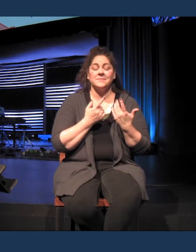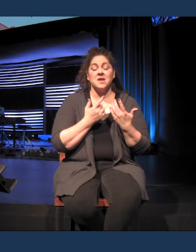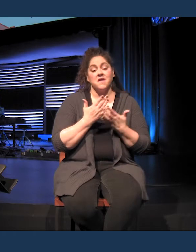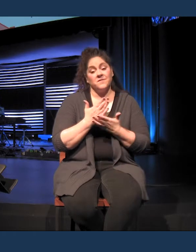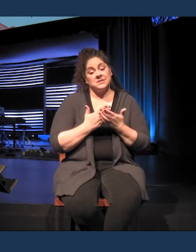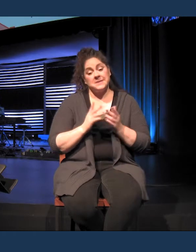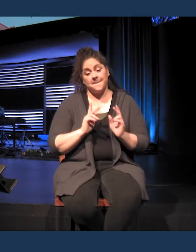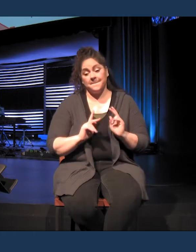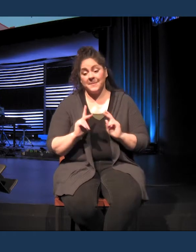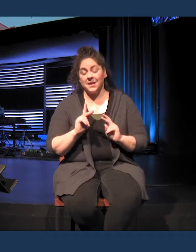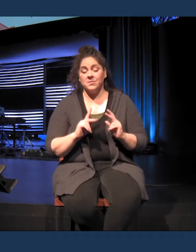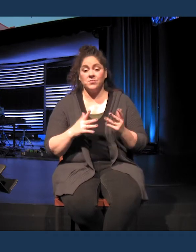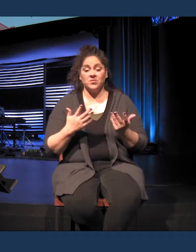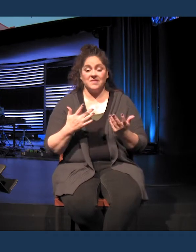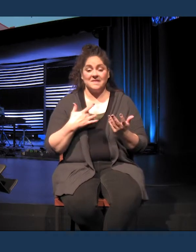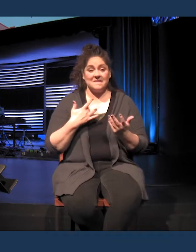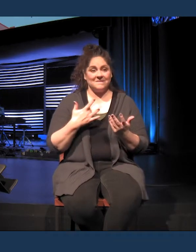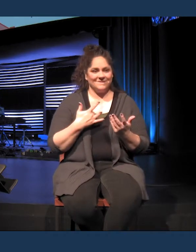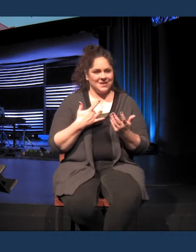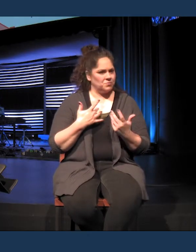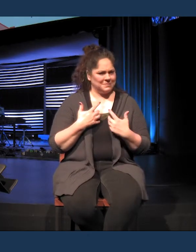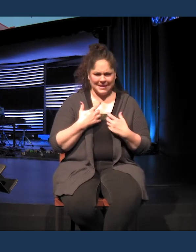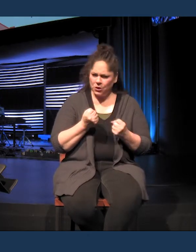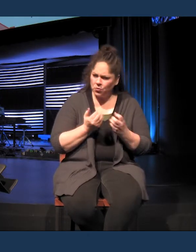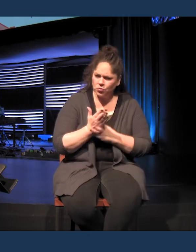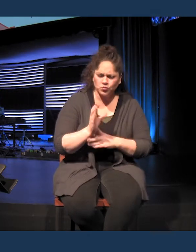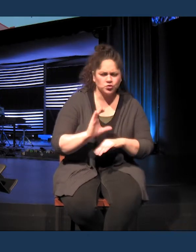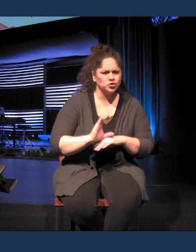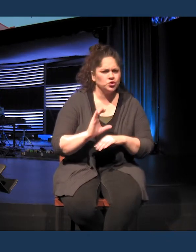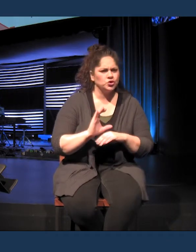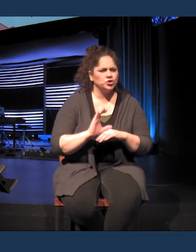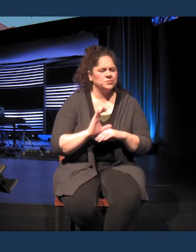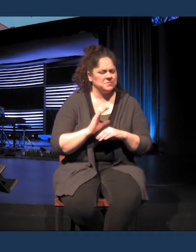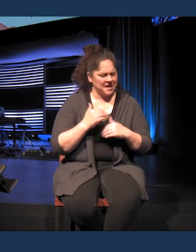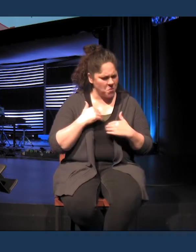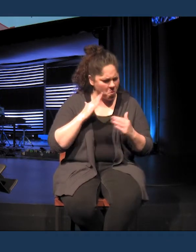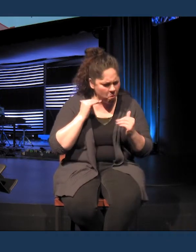For some people, the church has been a great source of healing and hope.